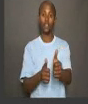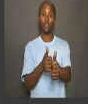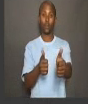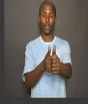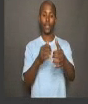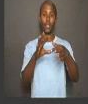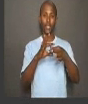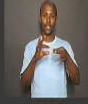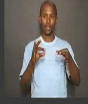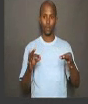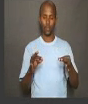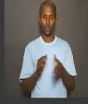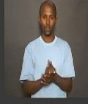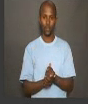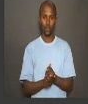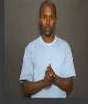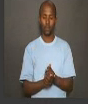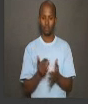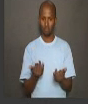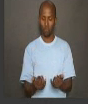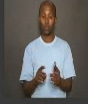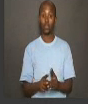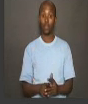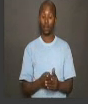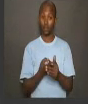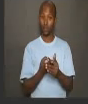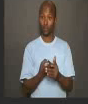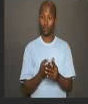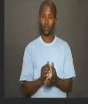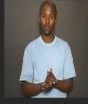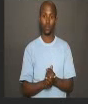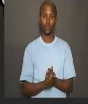following statements. You can get started now.